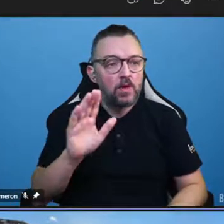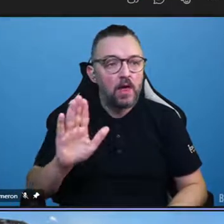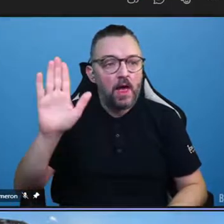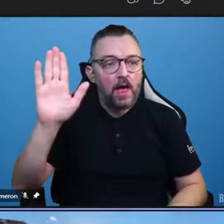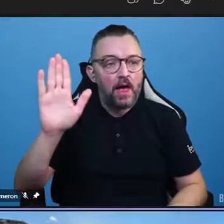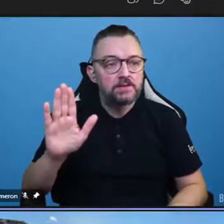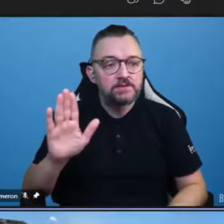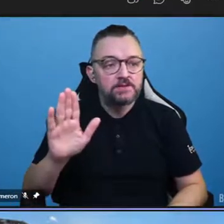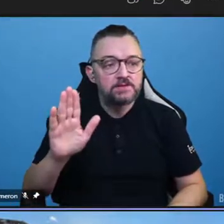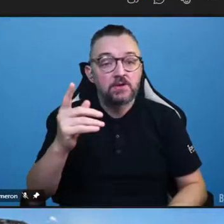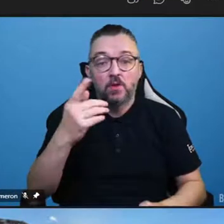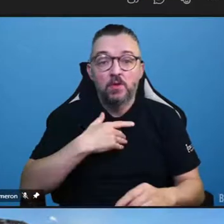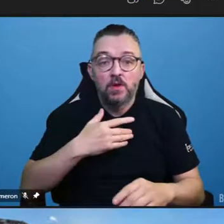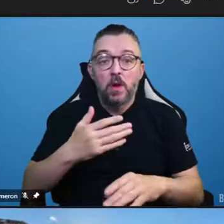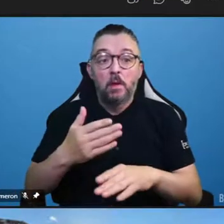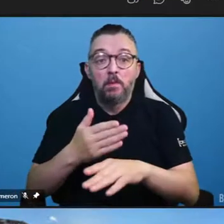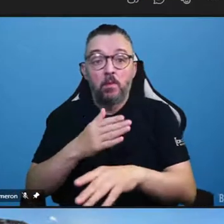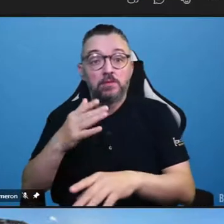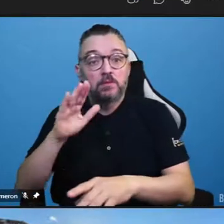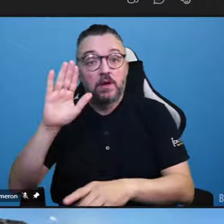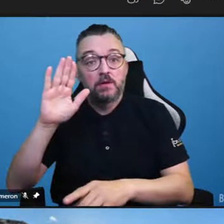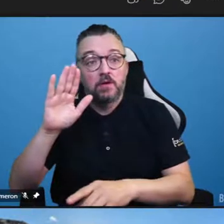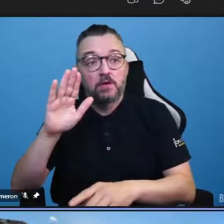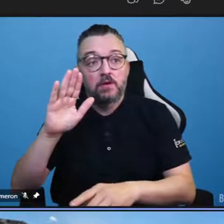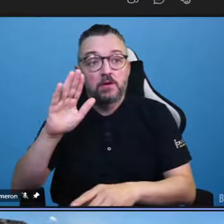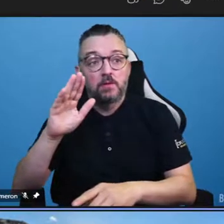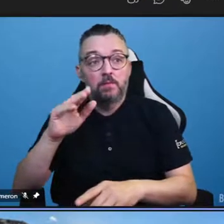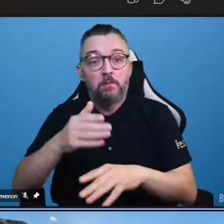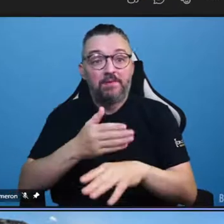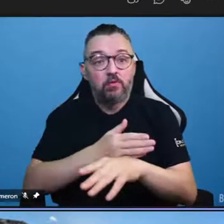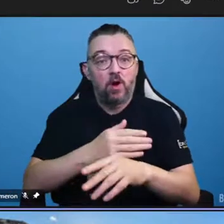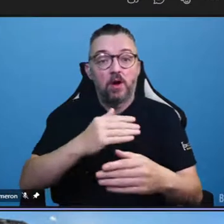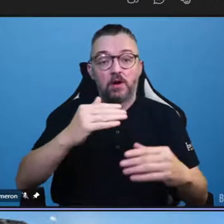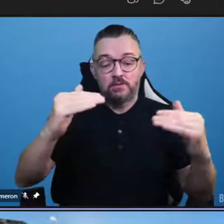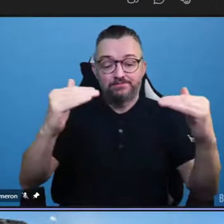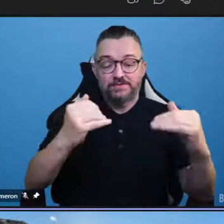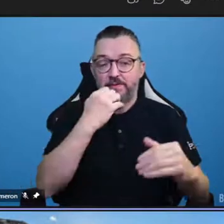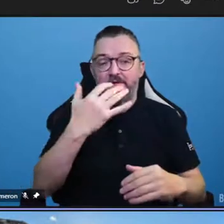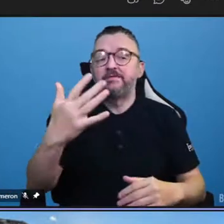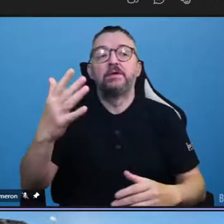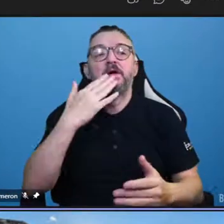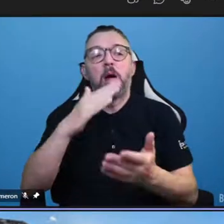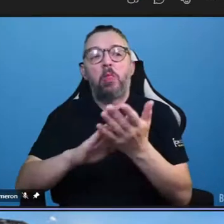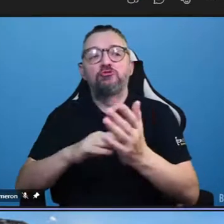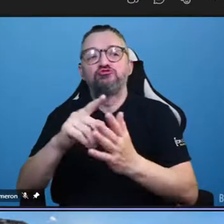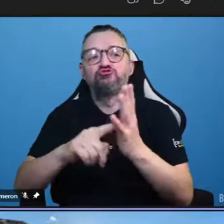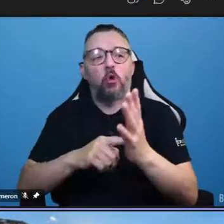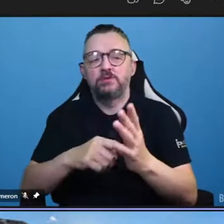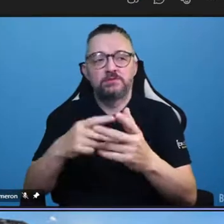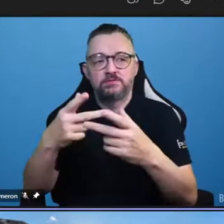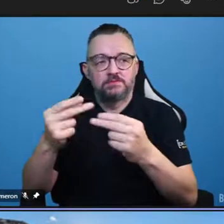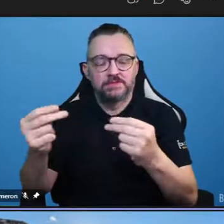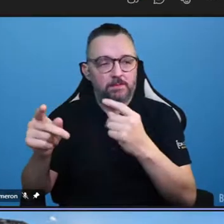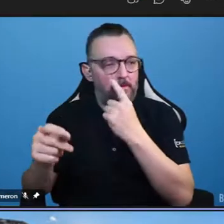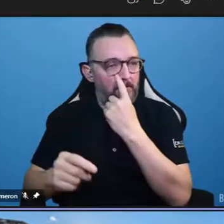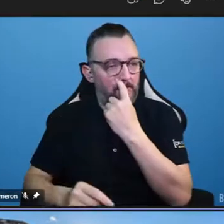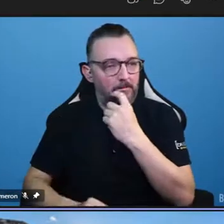that just before I start agenda item 5? Sorry, John, I didn't see your hand there.